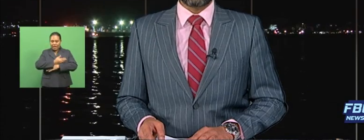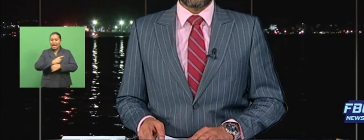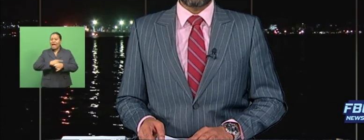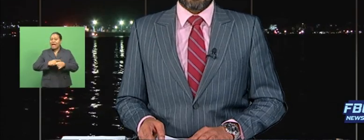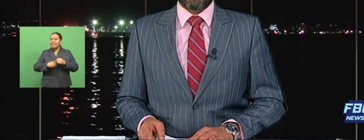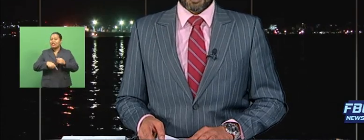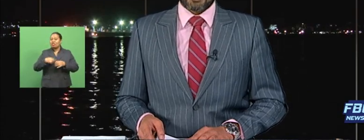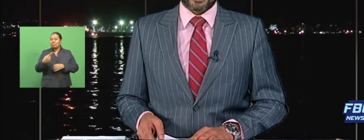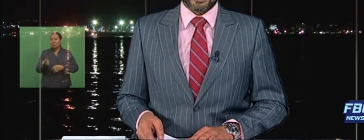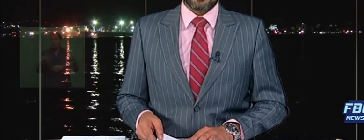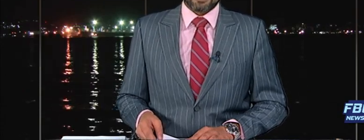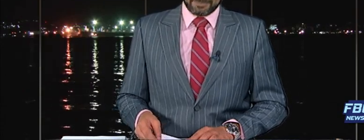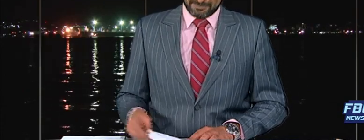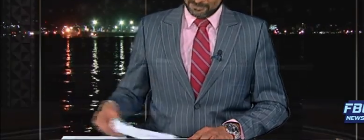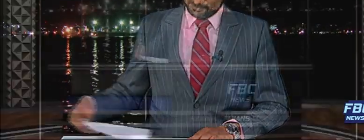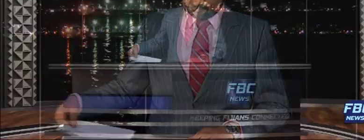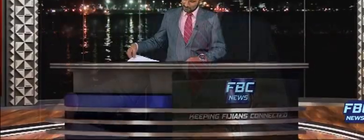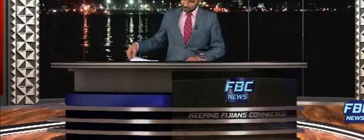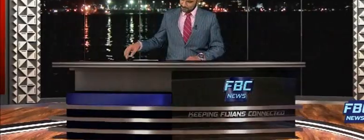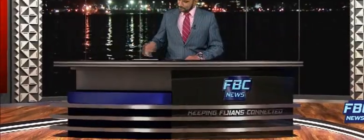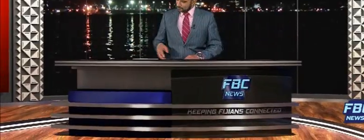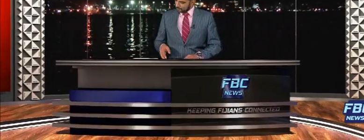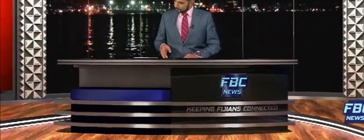tomorrow evening, Modemanda.